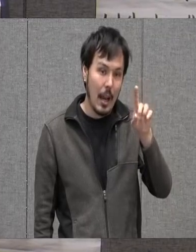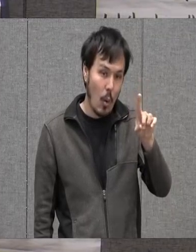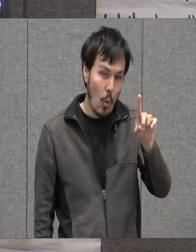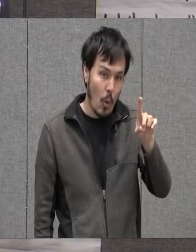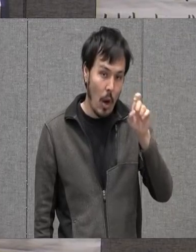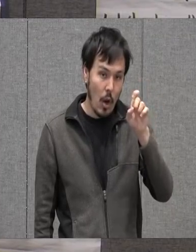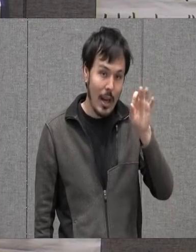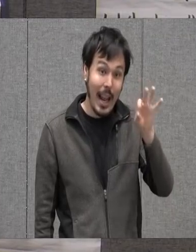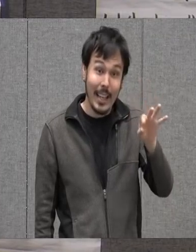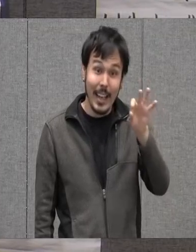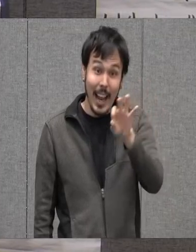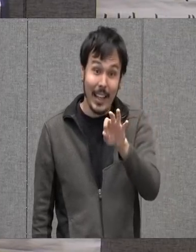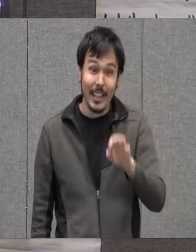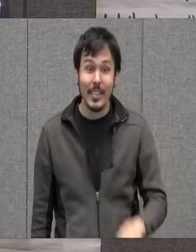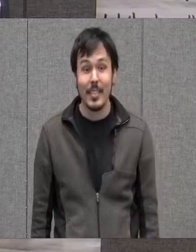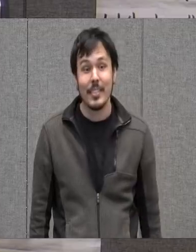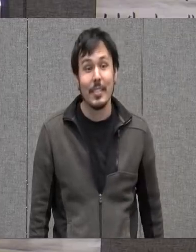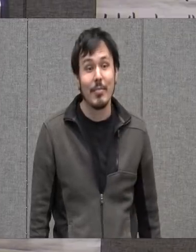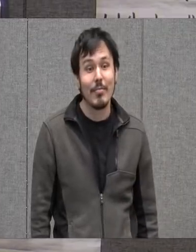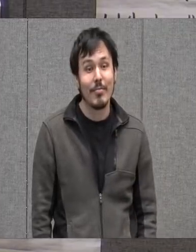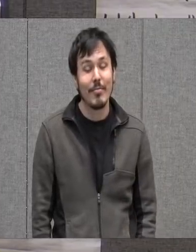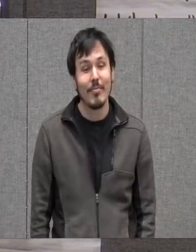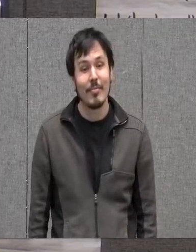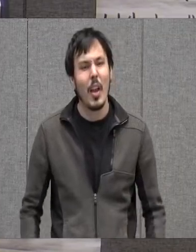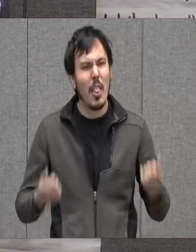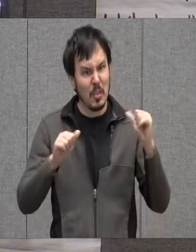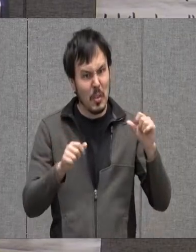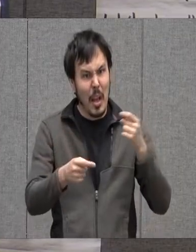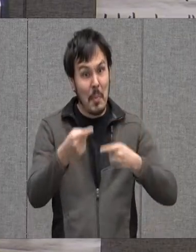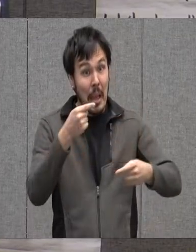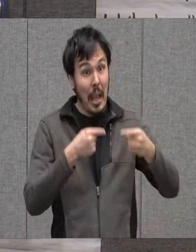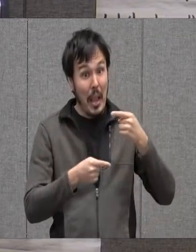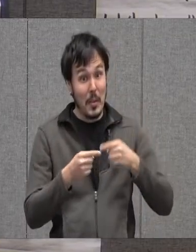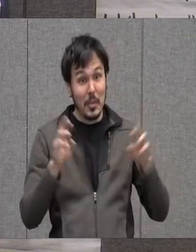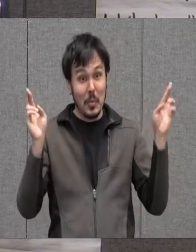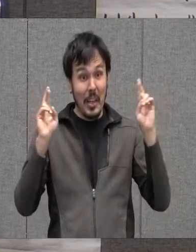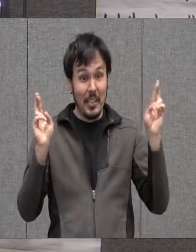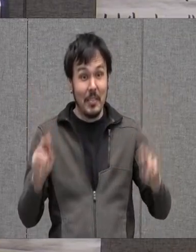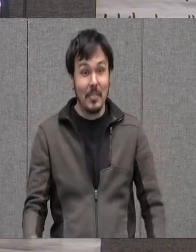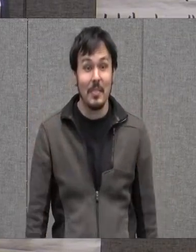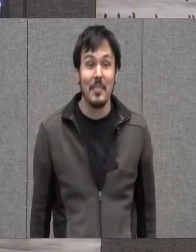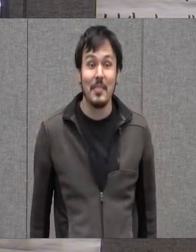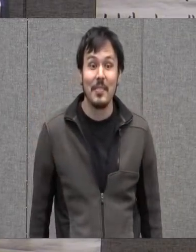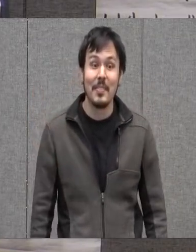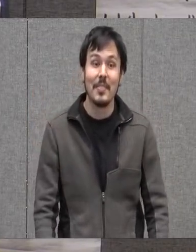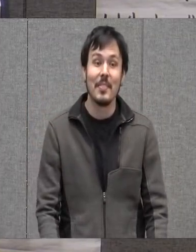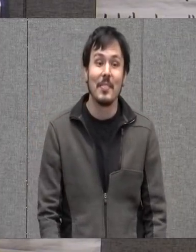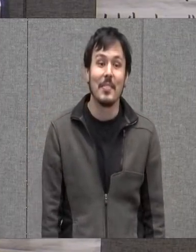189, 199. Let's try it backwards now. Are you ready?